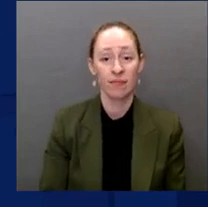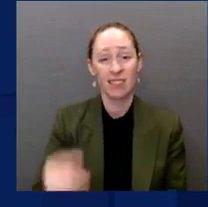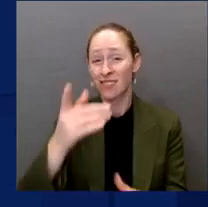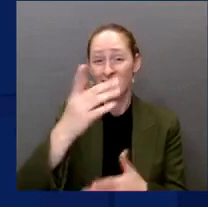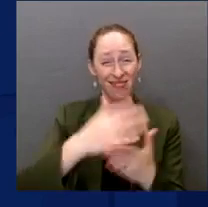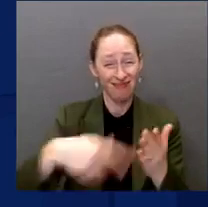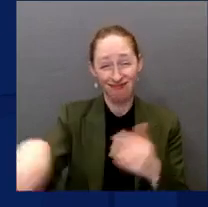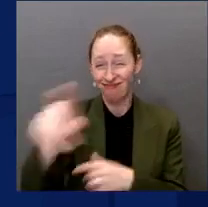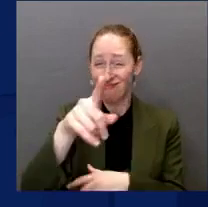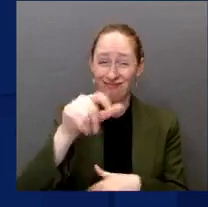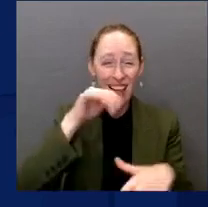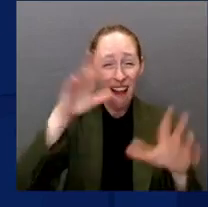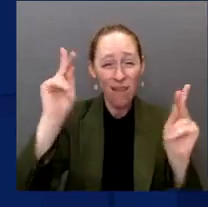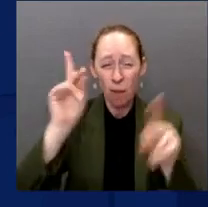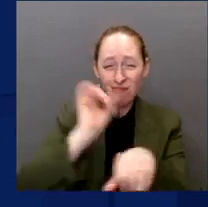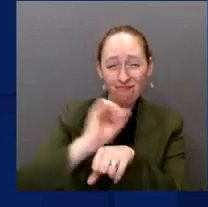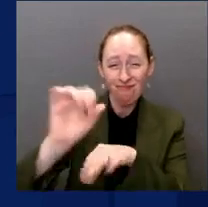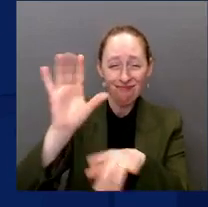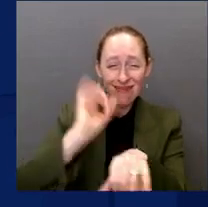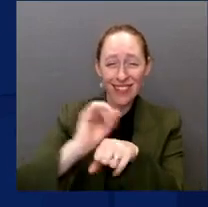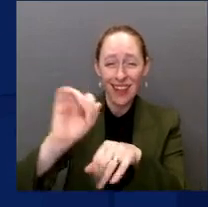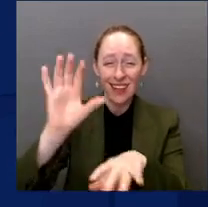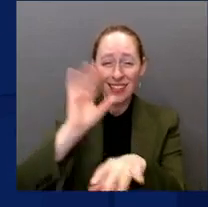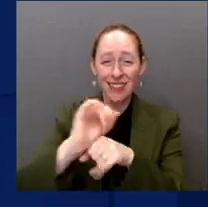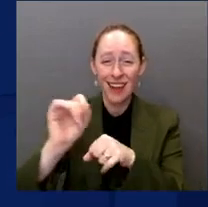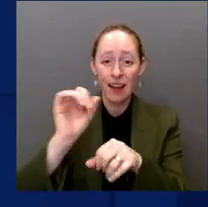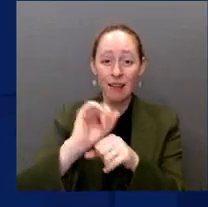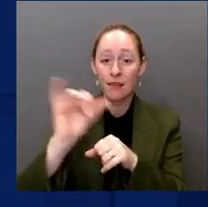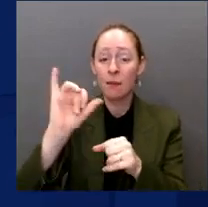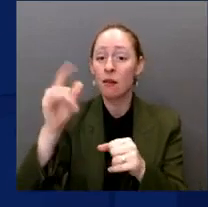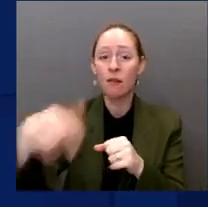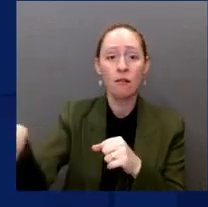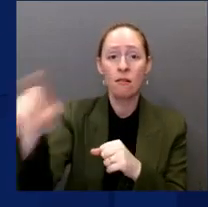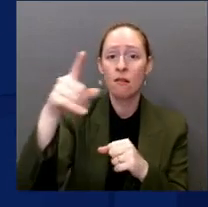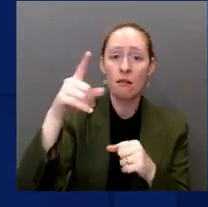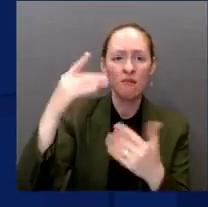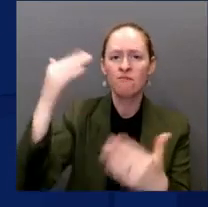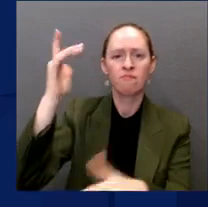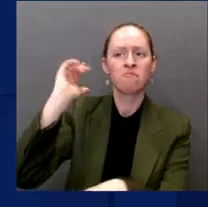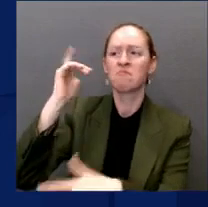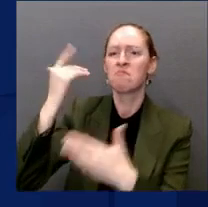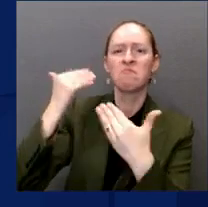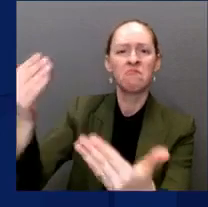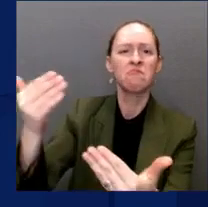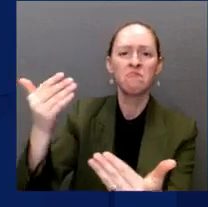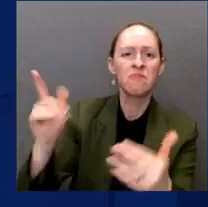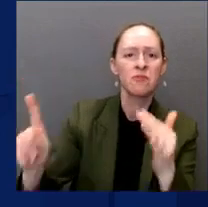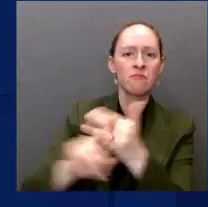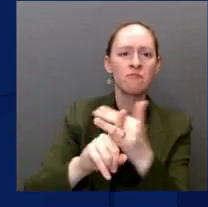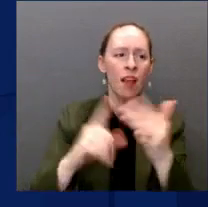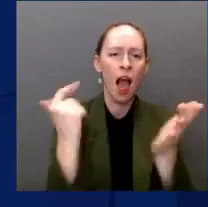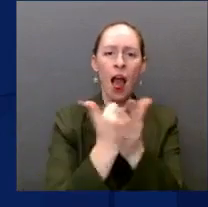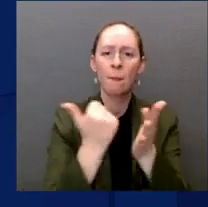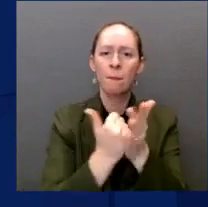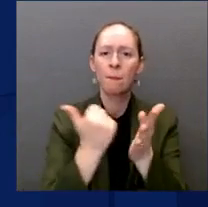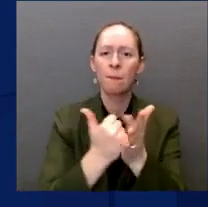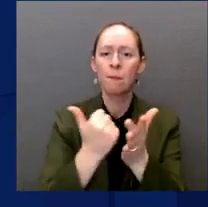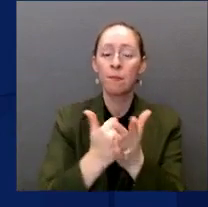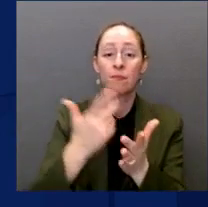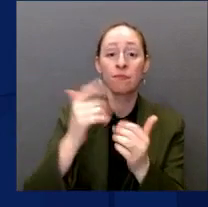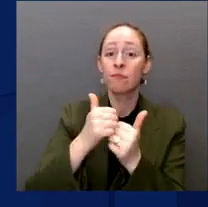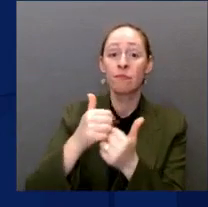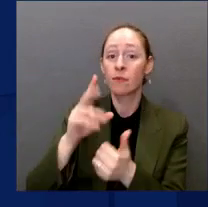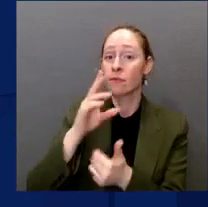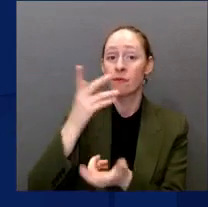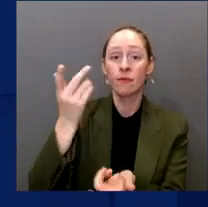collected food donations. You served and saved baskets and lunches and breakfast foods. And I mean, just across the board, you did everything